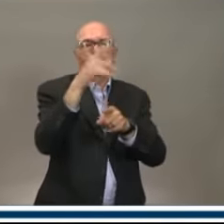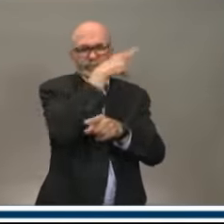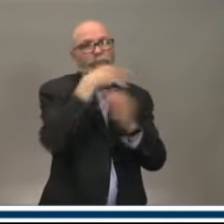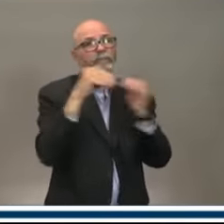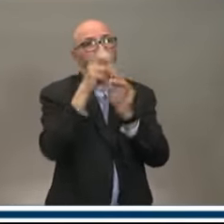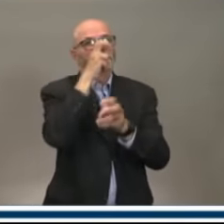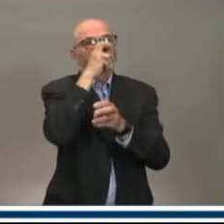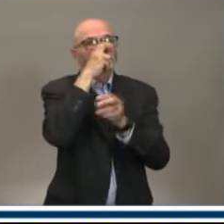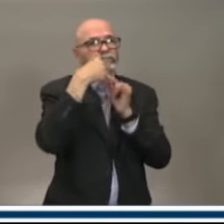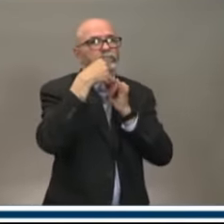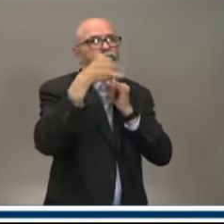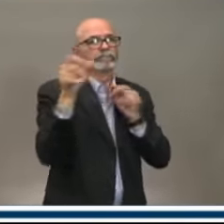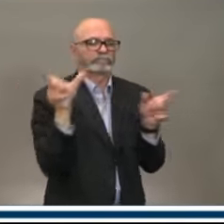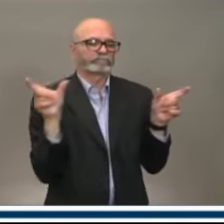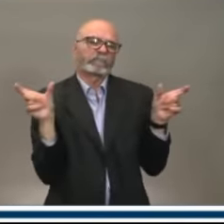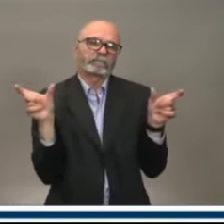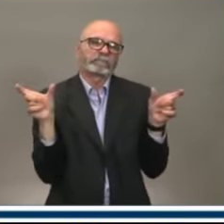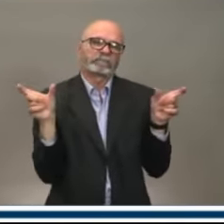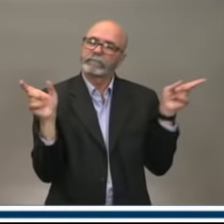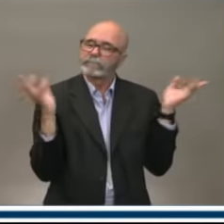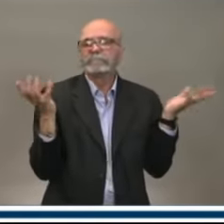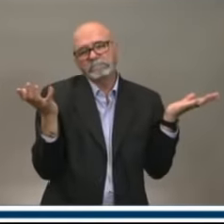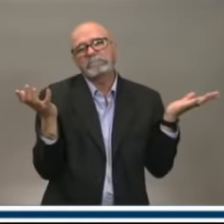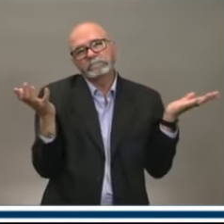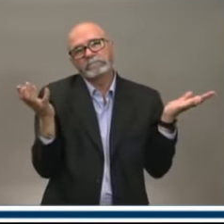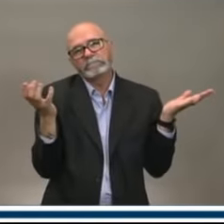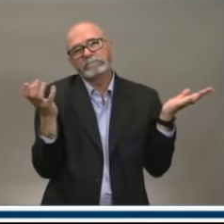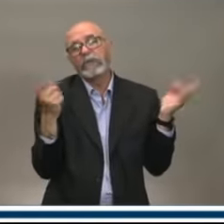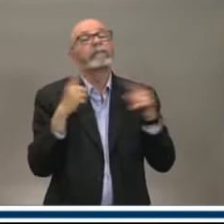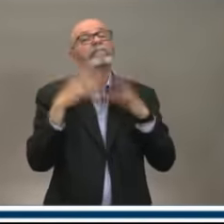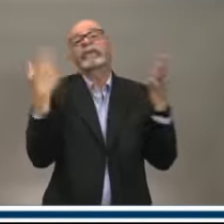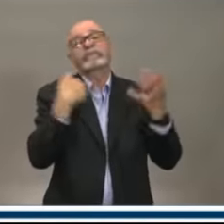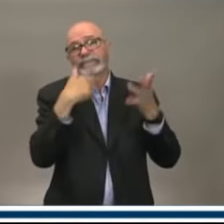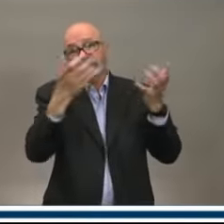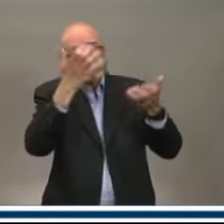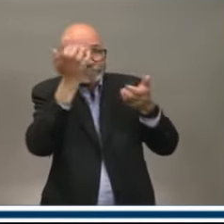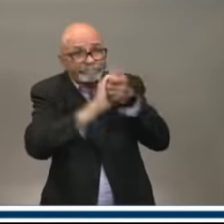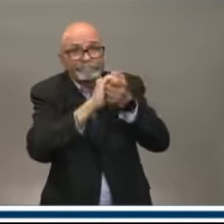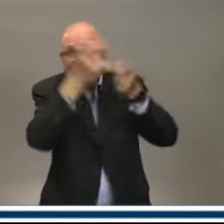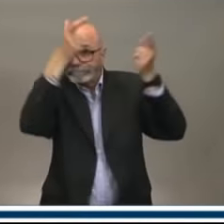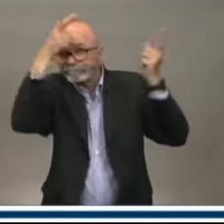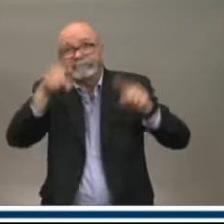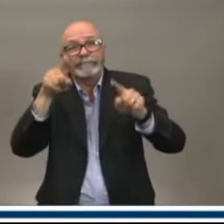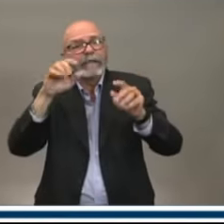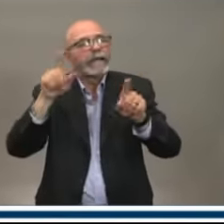So that'll take time, but it will be in partnership really across the country with our partners.